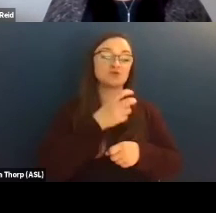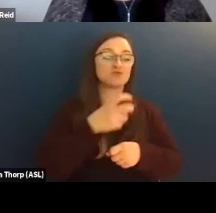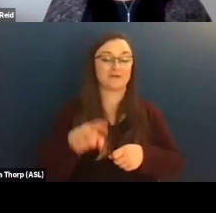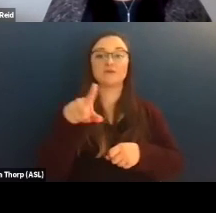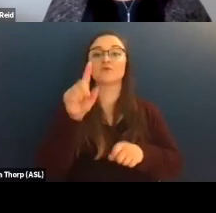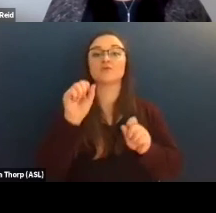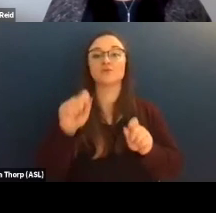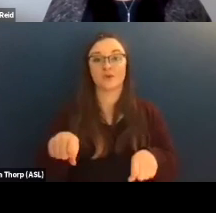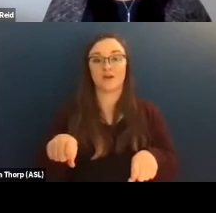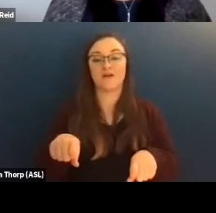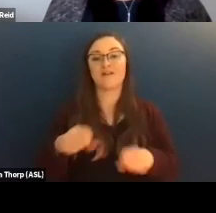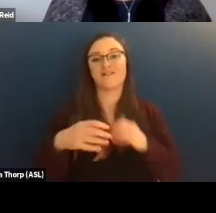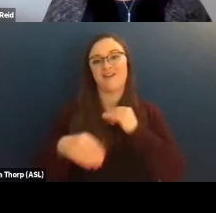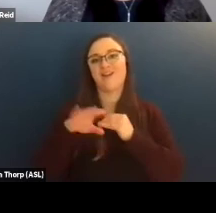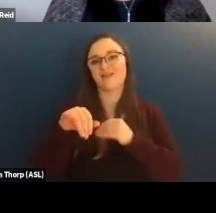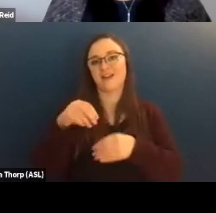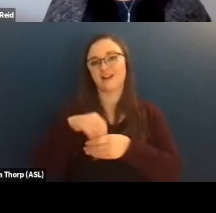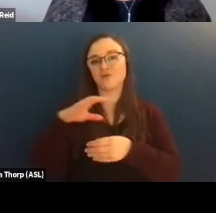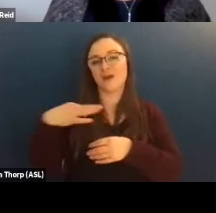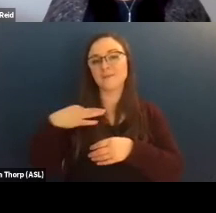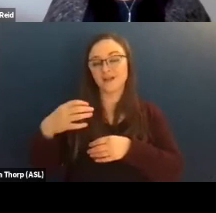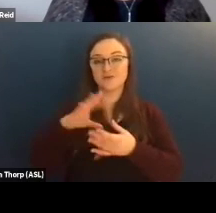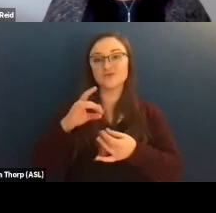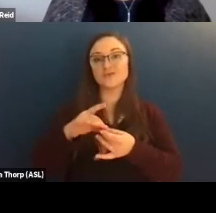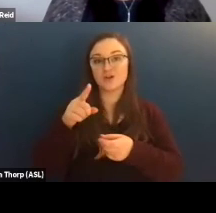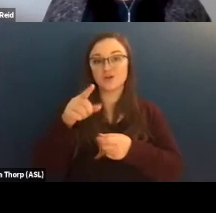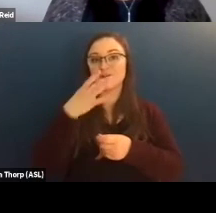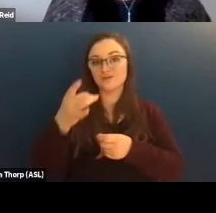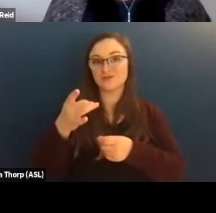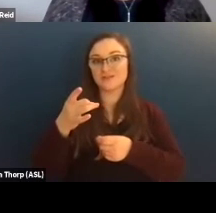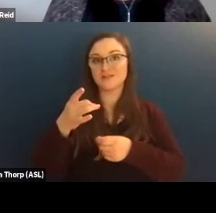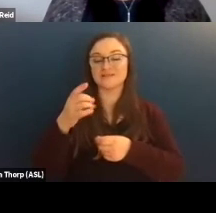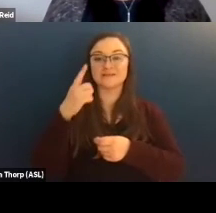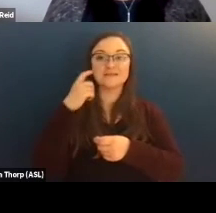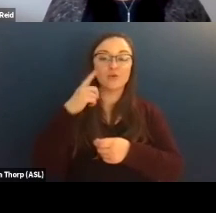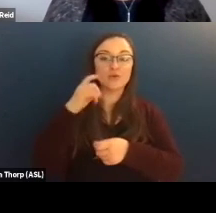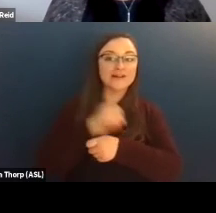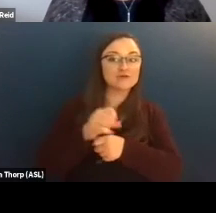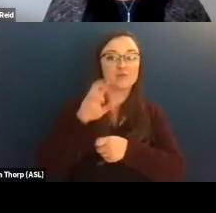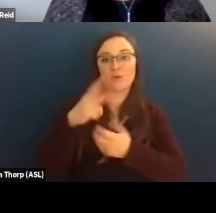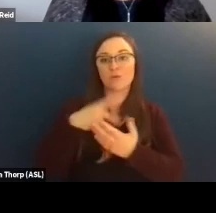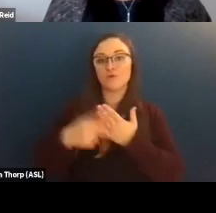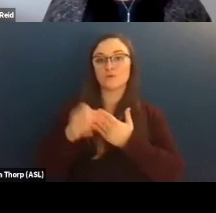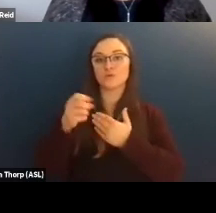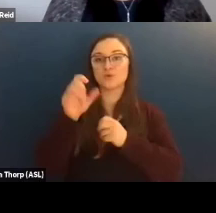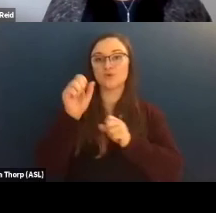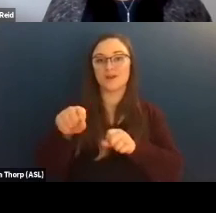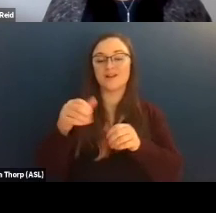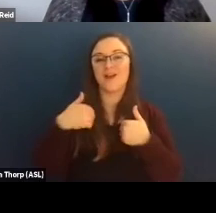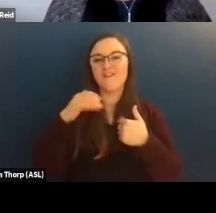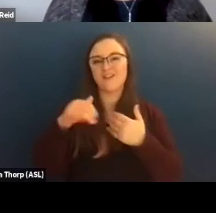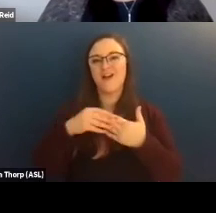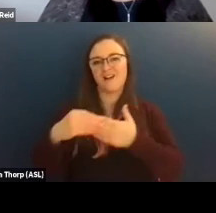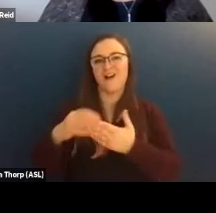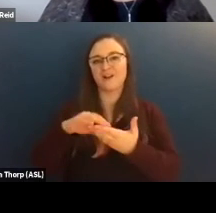one of the things that you put on your application, that you are interested in doing summer internships or programs so that you can have that guided learning.